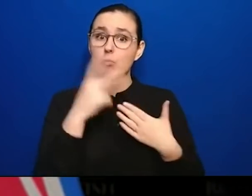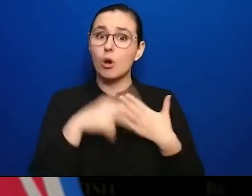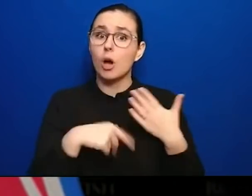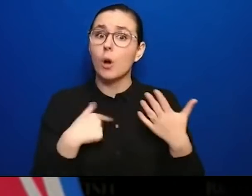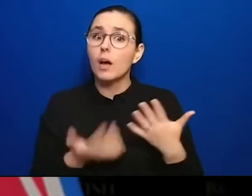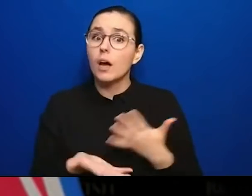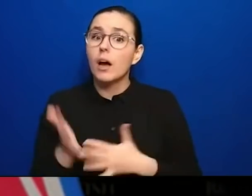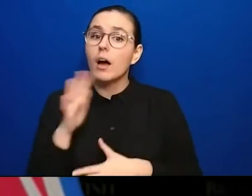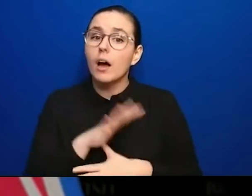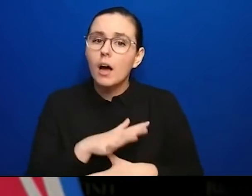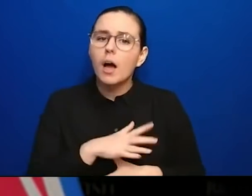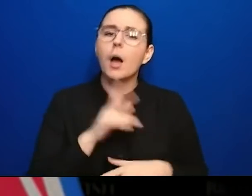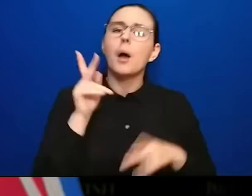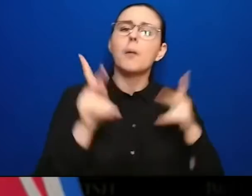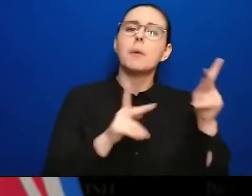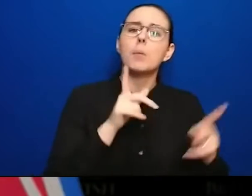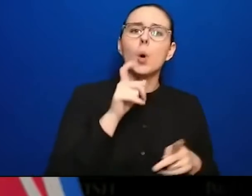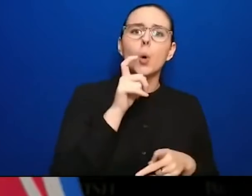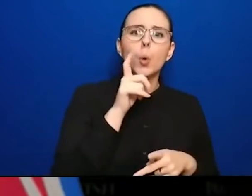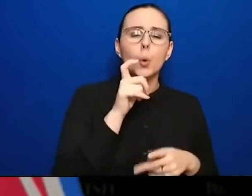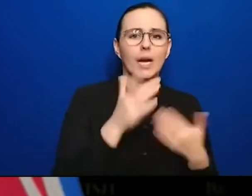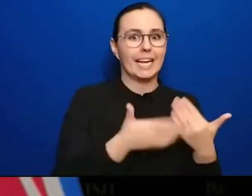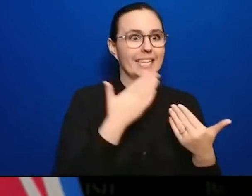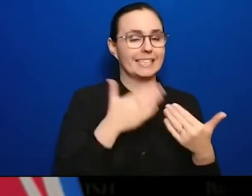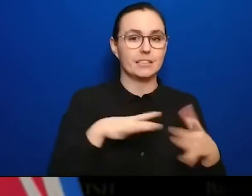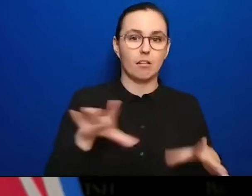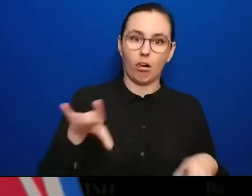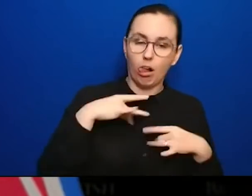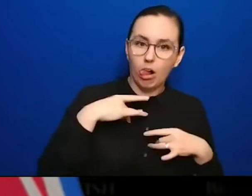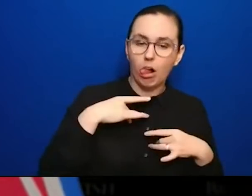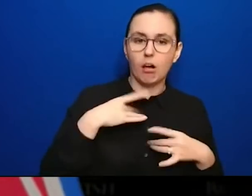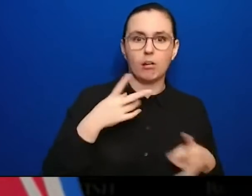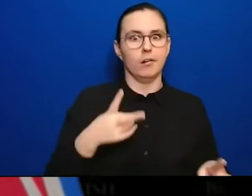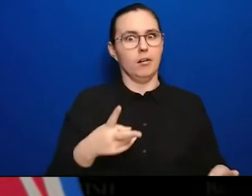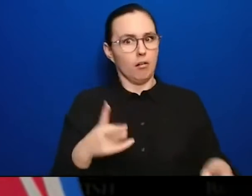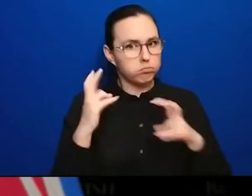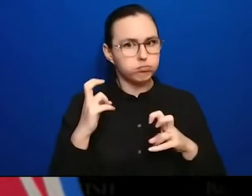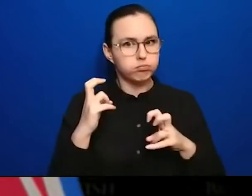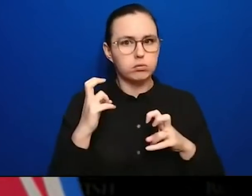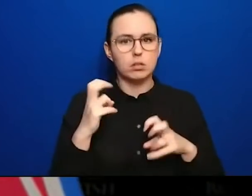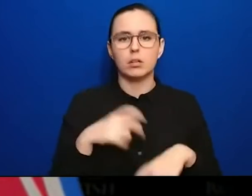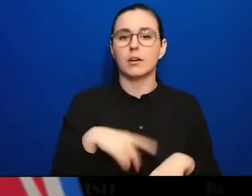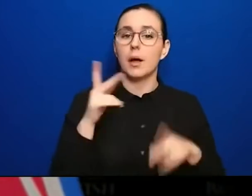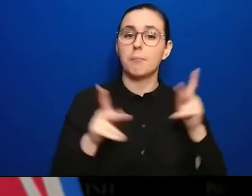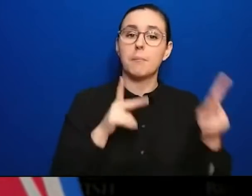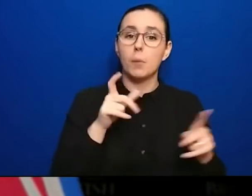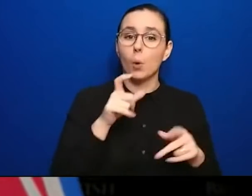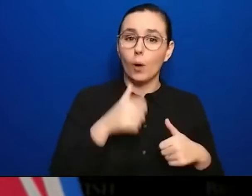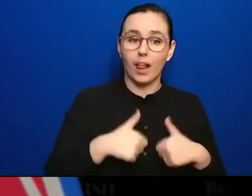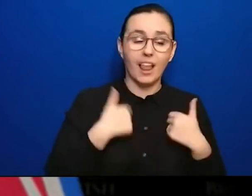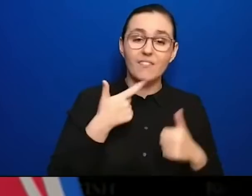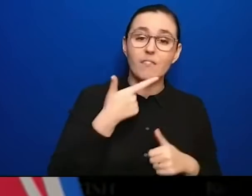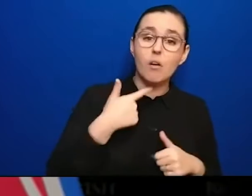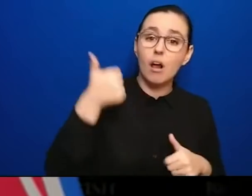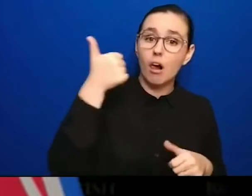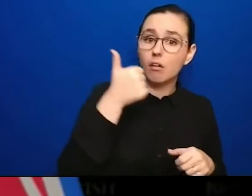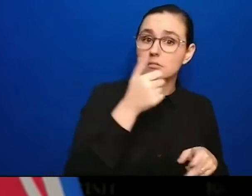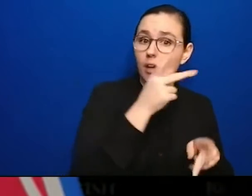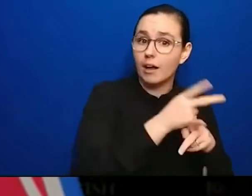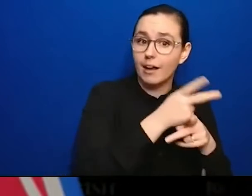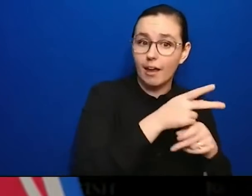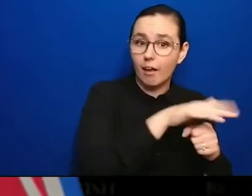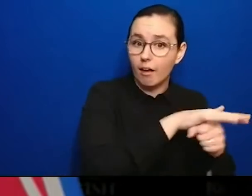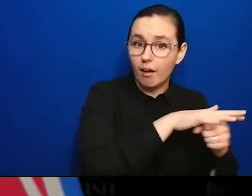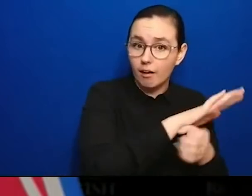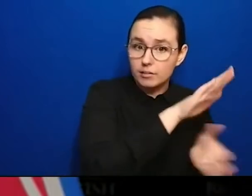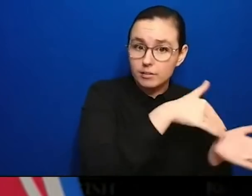meaning vaccinated people who are getting ill in hospitals and in long-term care. And we gave priority to our elders. And as a result,